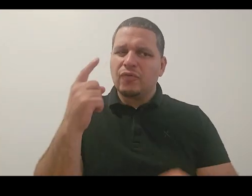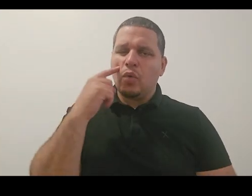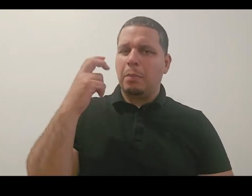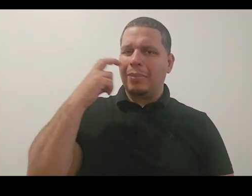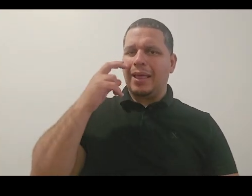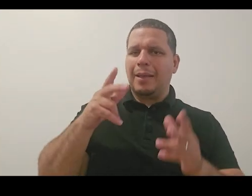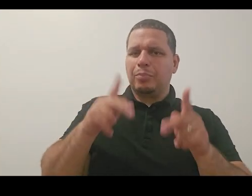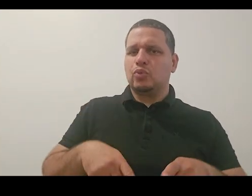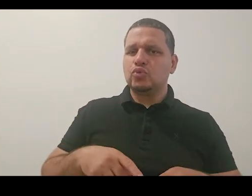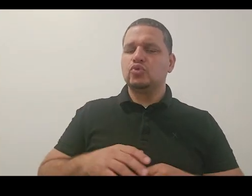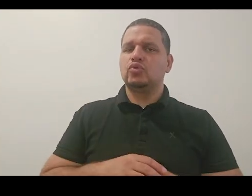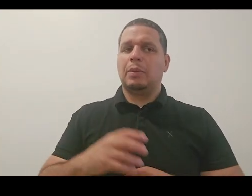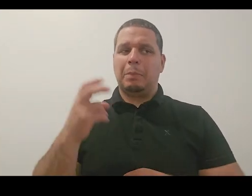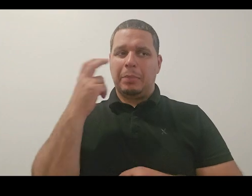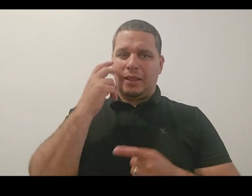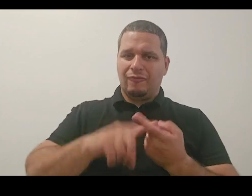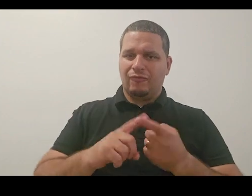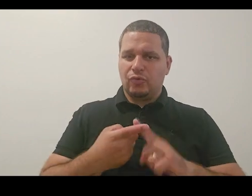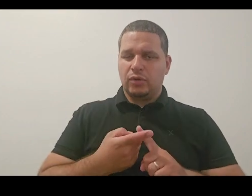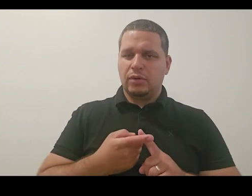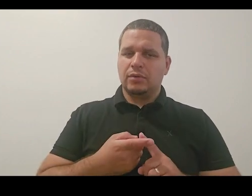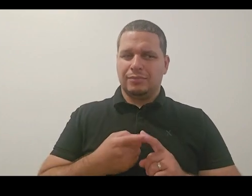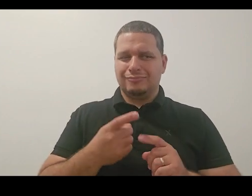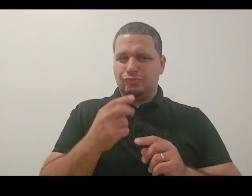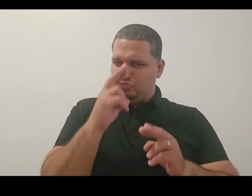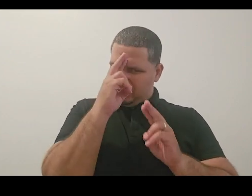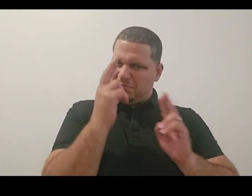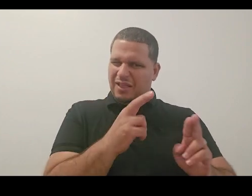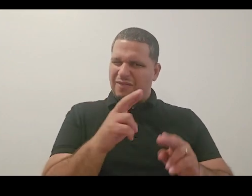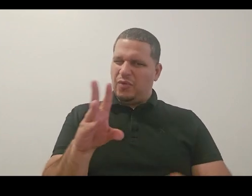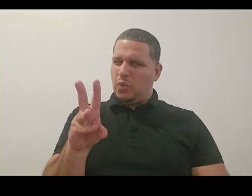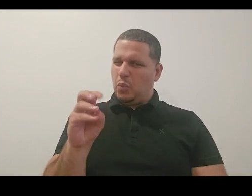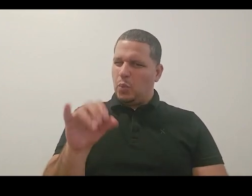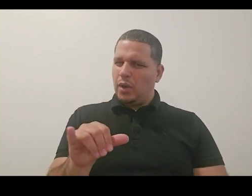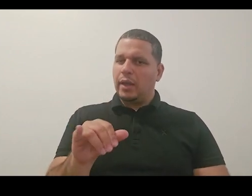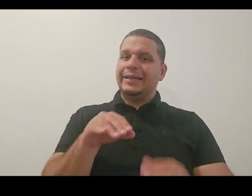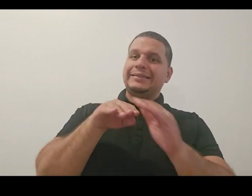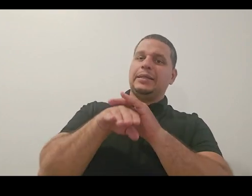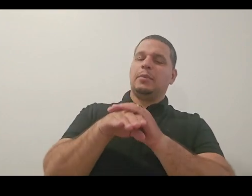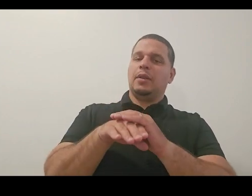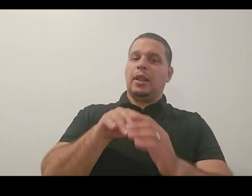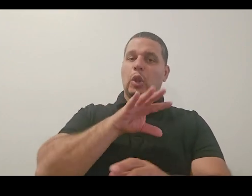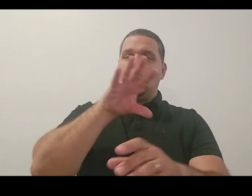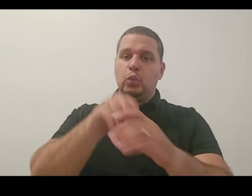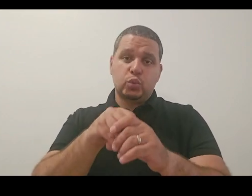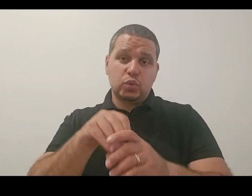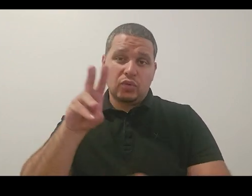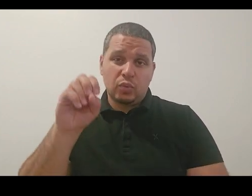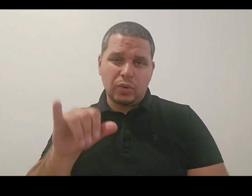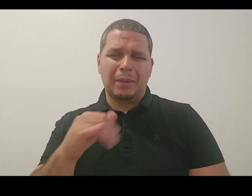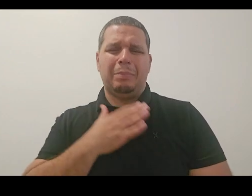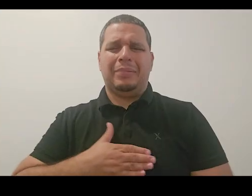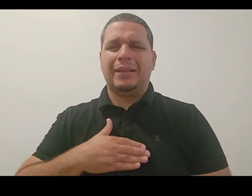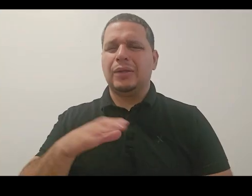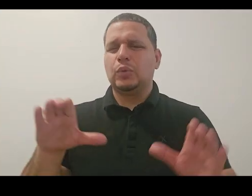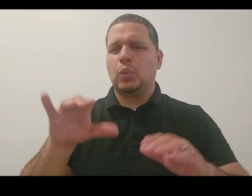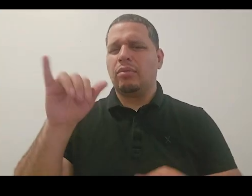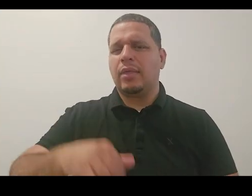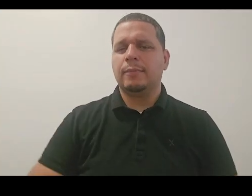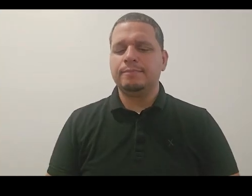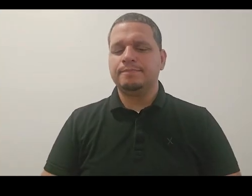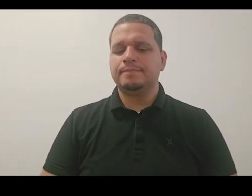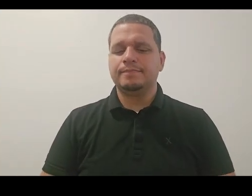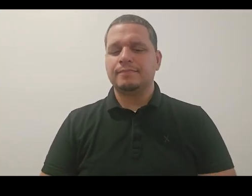that information to a blind person, to a blind friend in a really respectful, accessible,